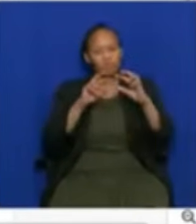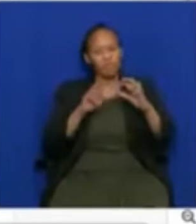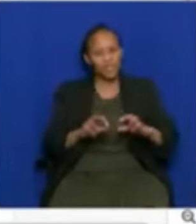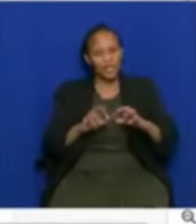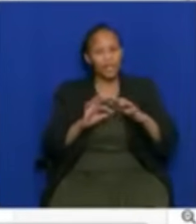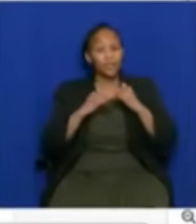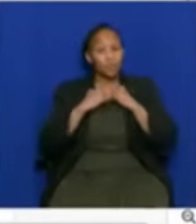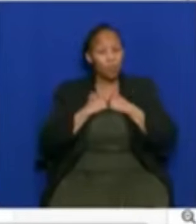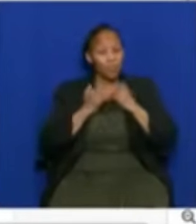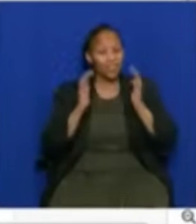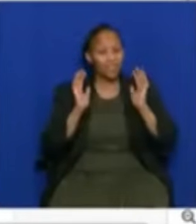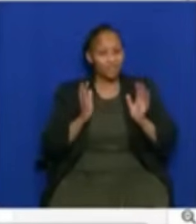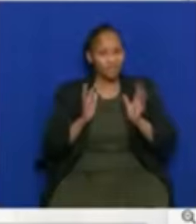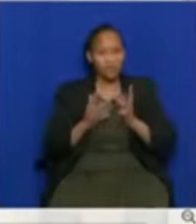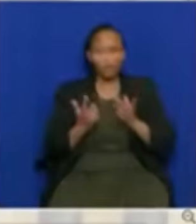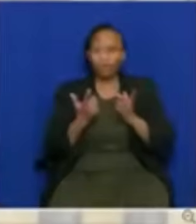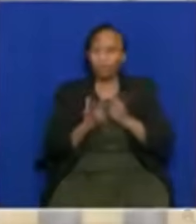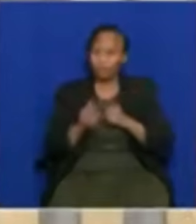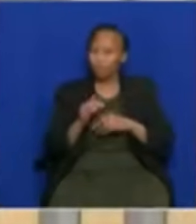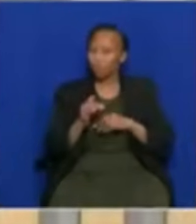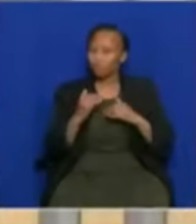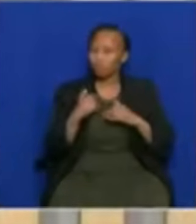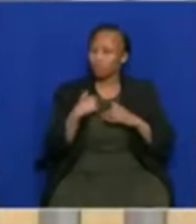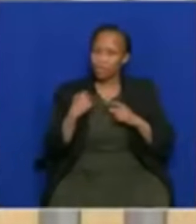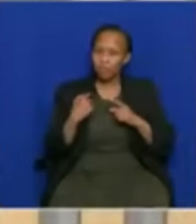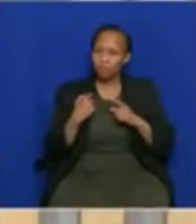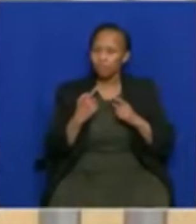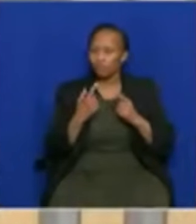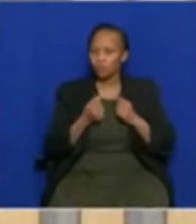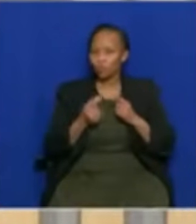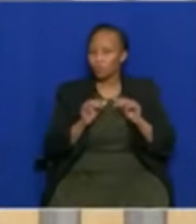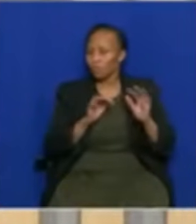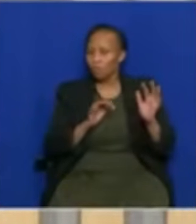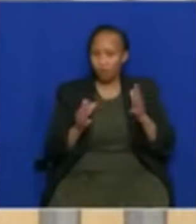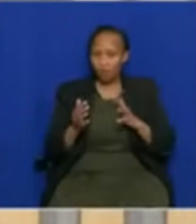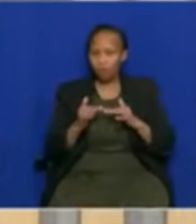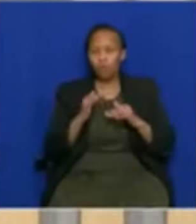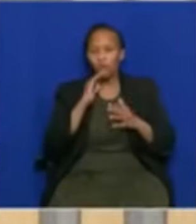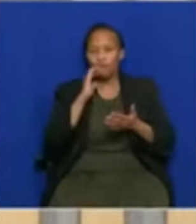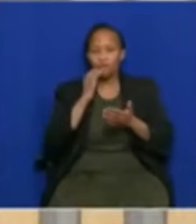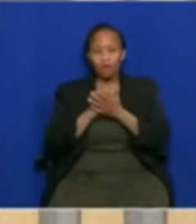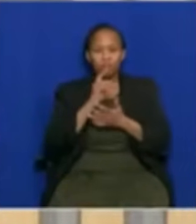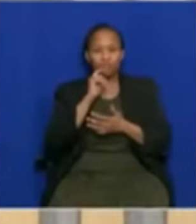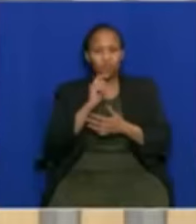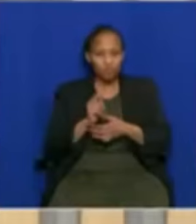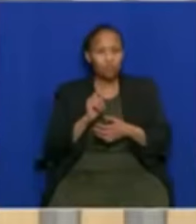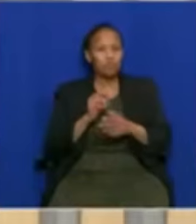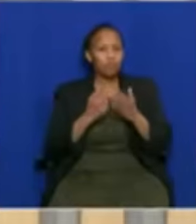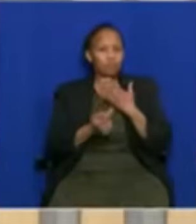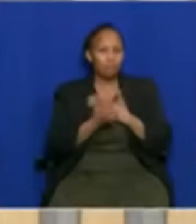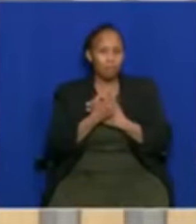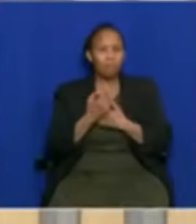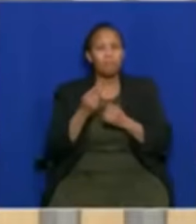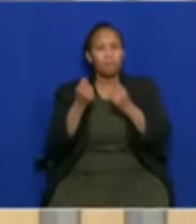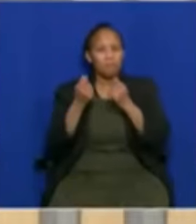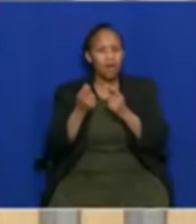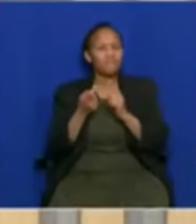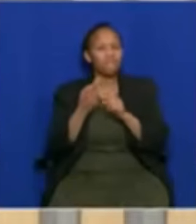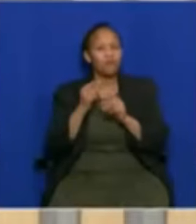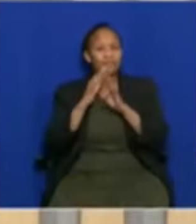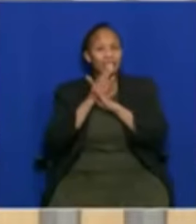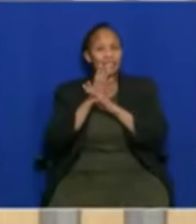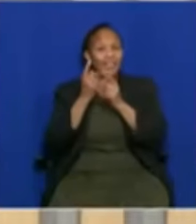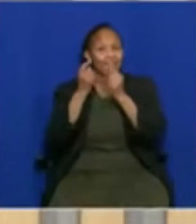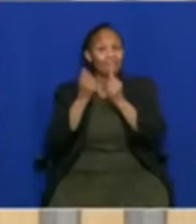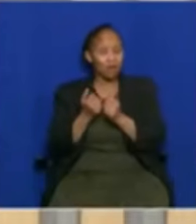I went to confirm that this indeed happened, that monies from the secret fund was used to buy a new laptop for